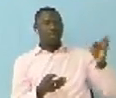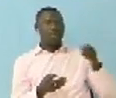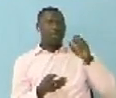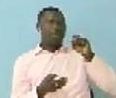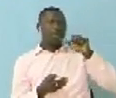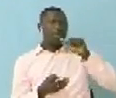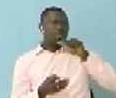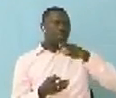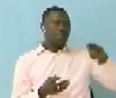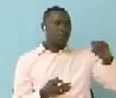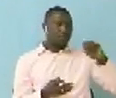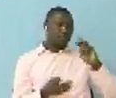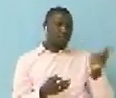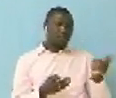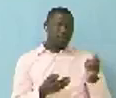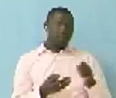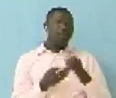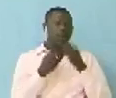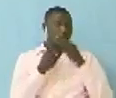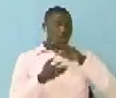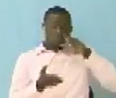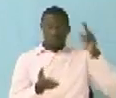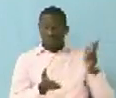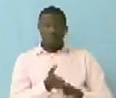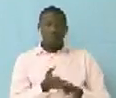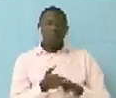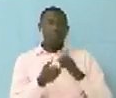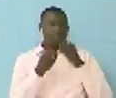that Nuhabaji was a jungler.